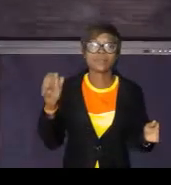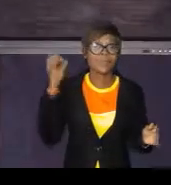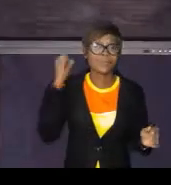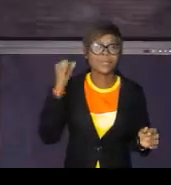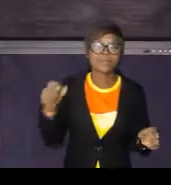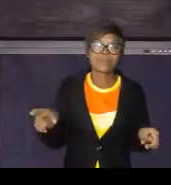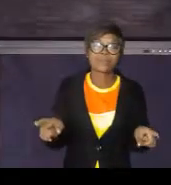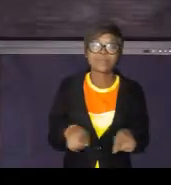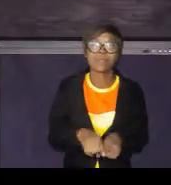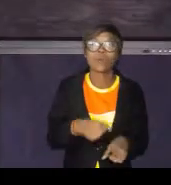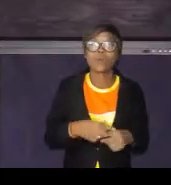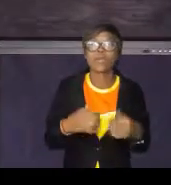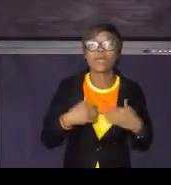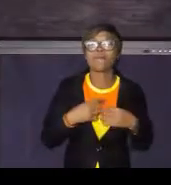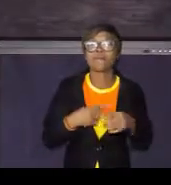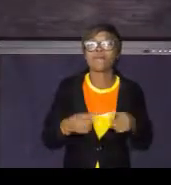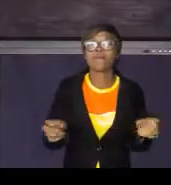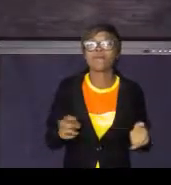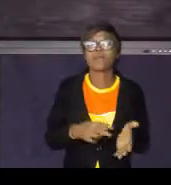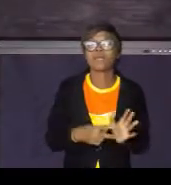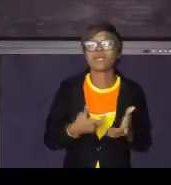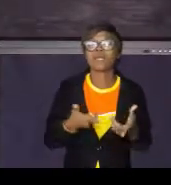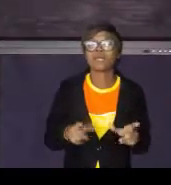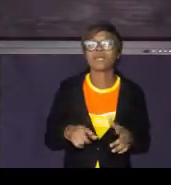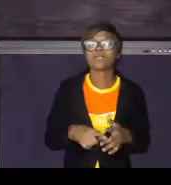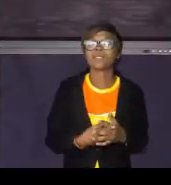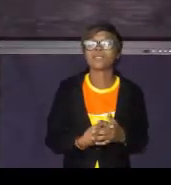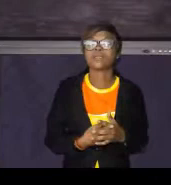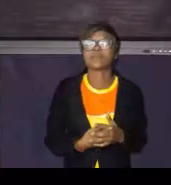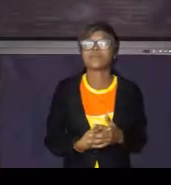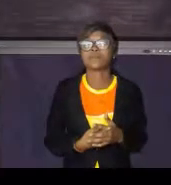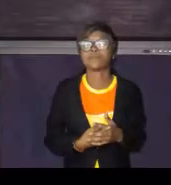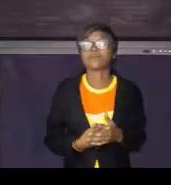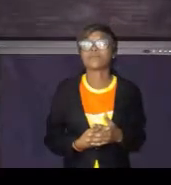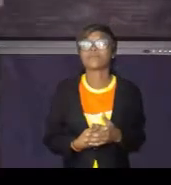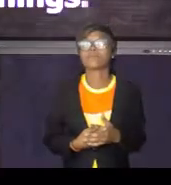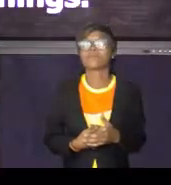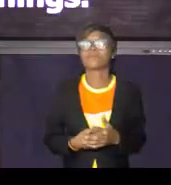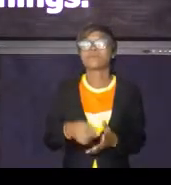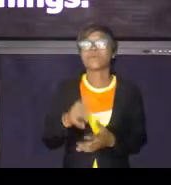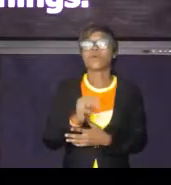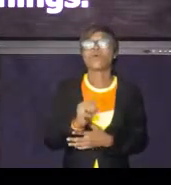but have different meanings. So let's begin.